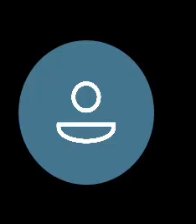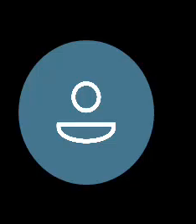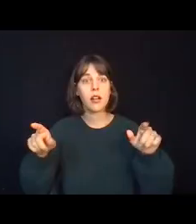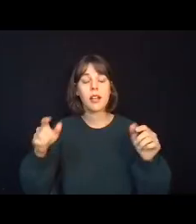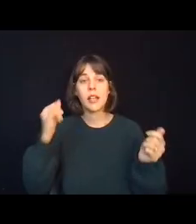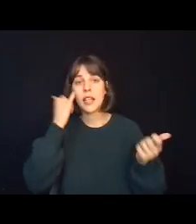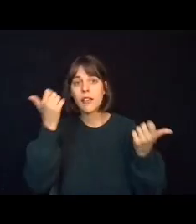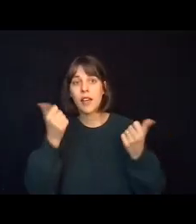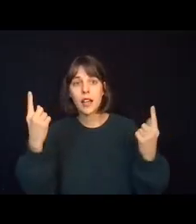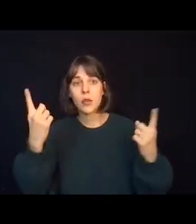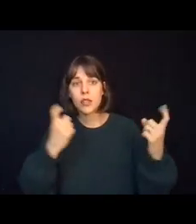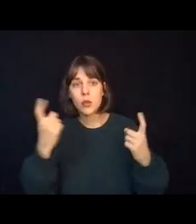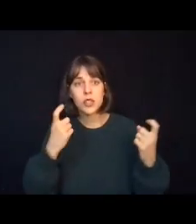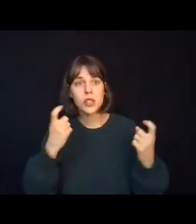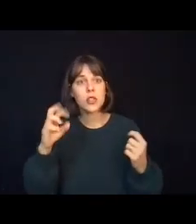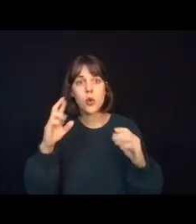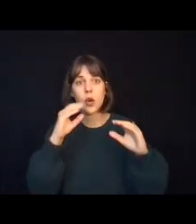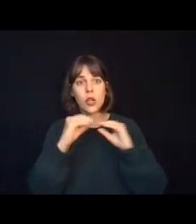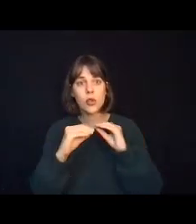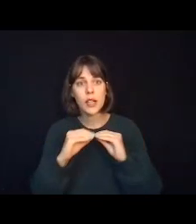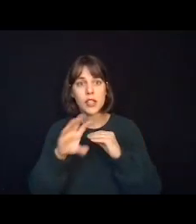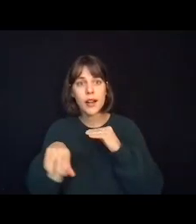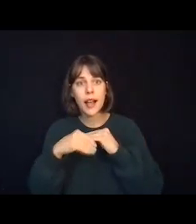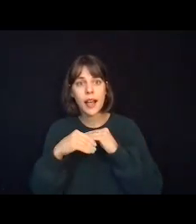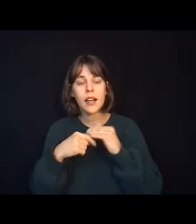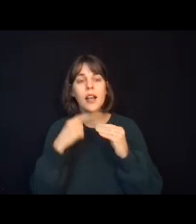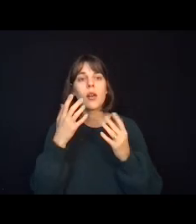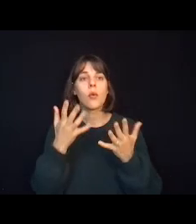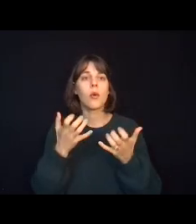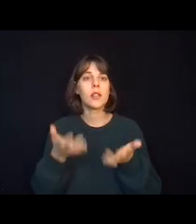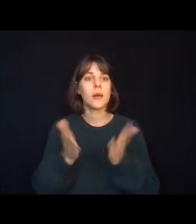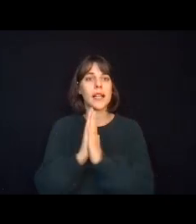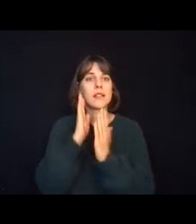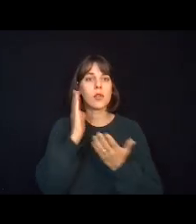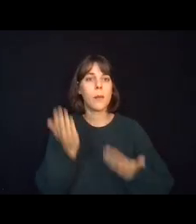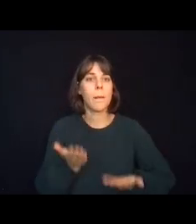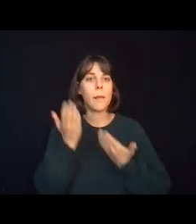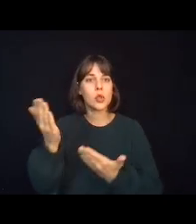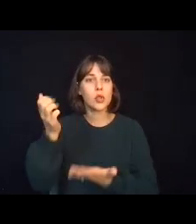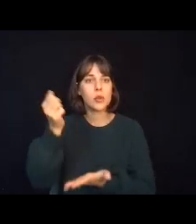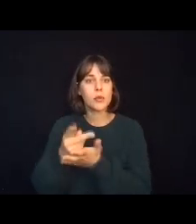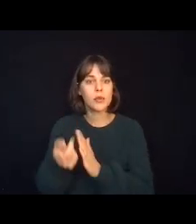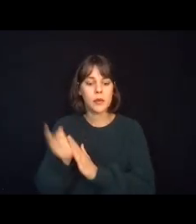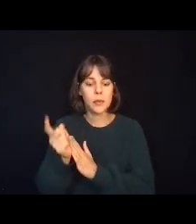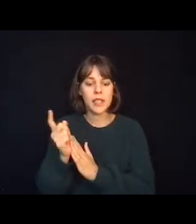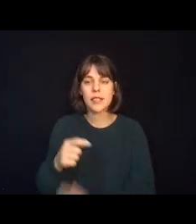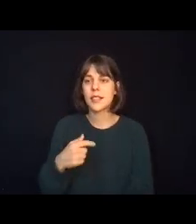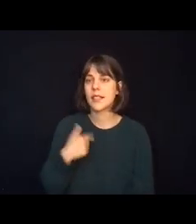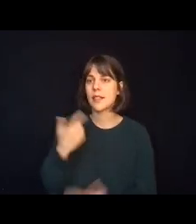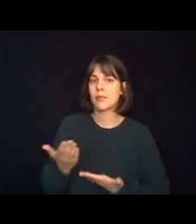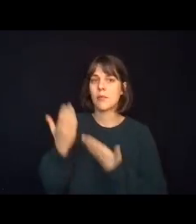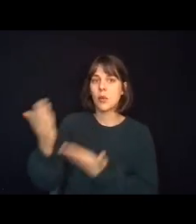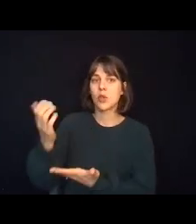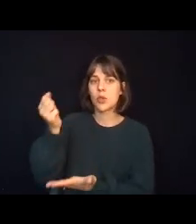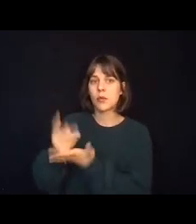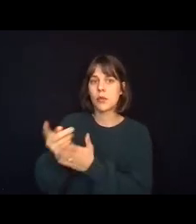anyone has questions or corrections, I'd like to ask for a motion to approve the minutes. I'll make a motion to approve the